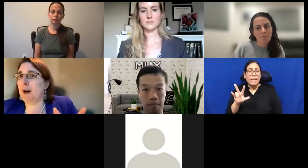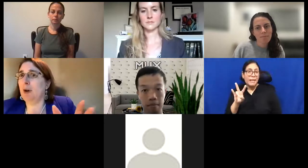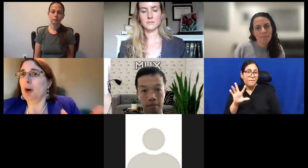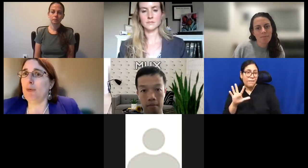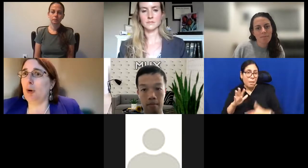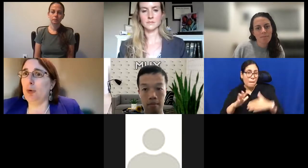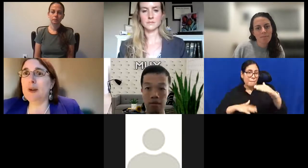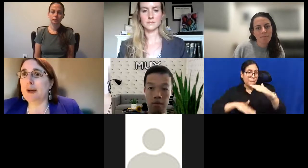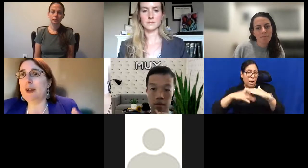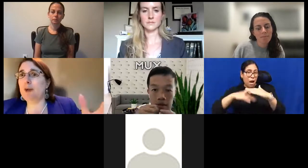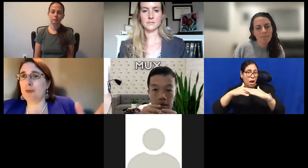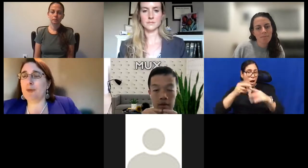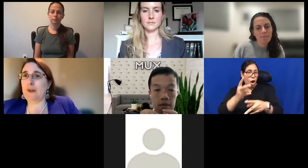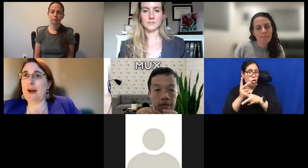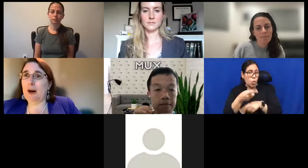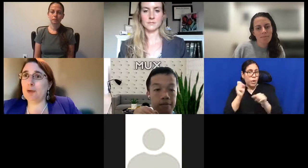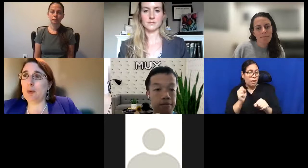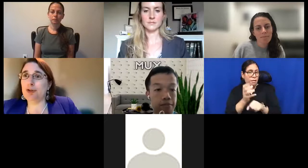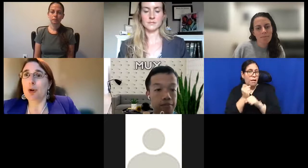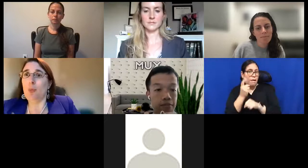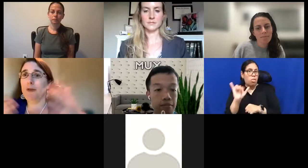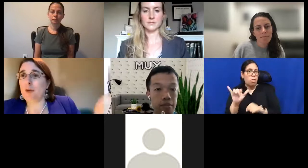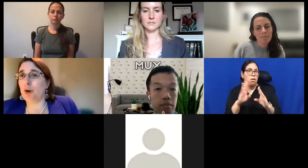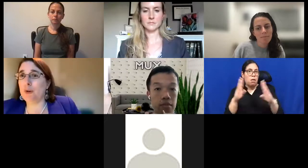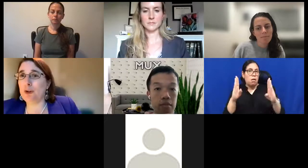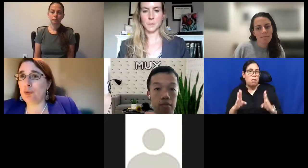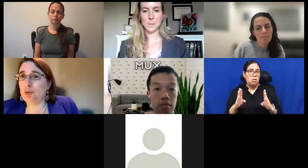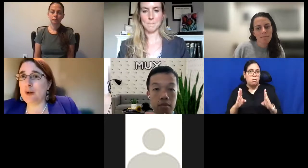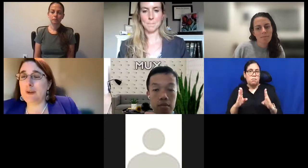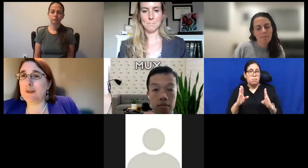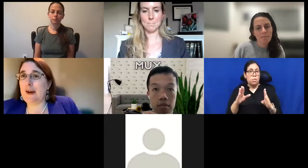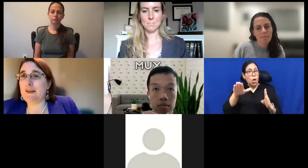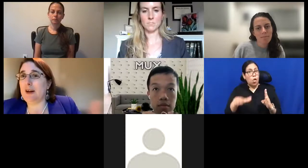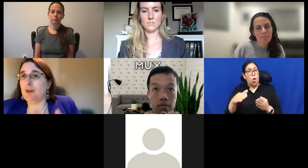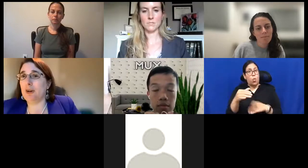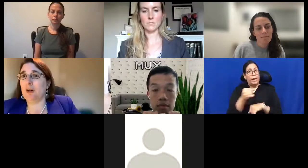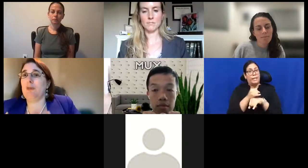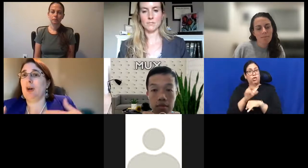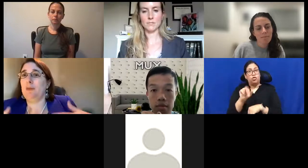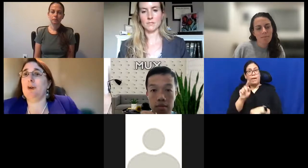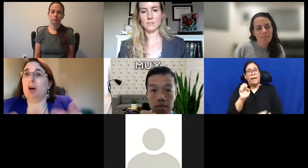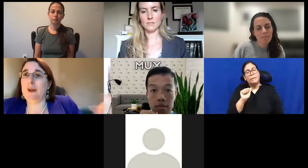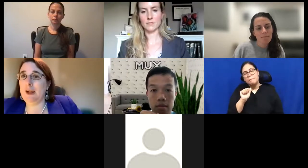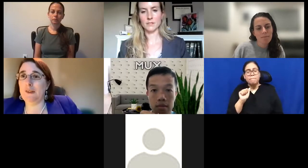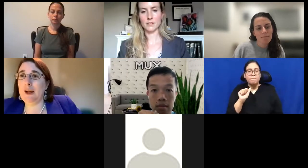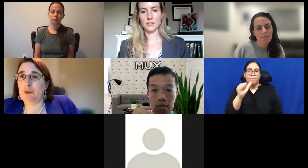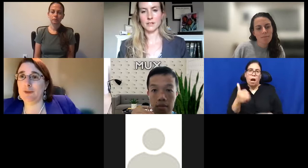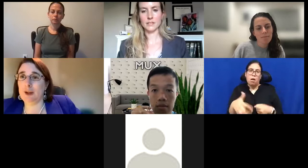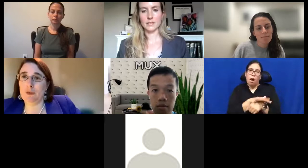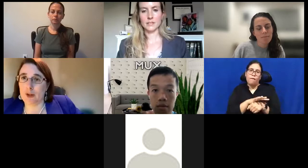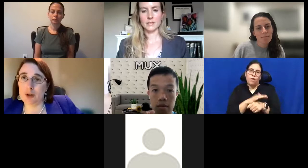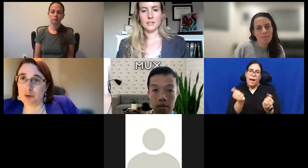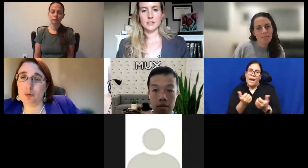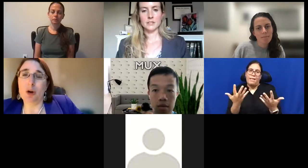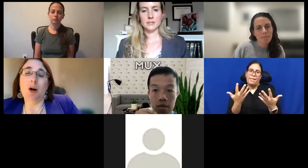maximum amount of loan you could get for the house, which with the low interest rates, that's not going to cover hardly anything outside